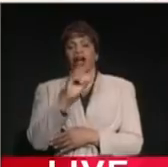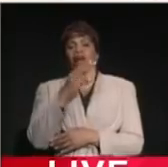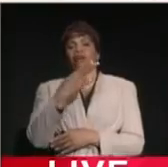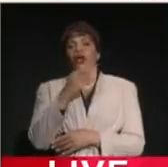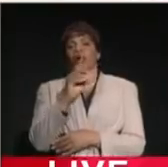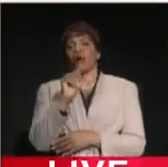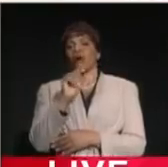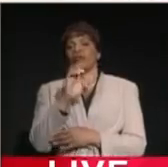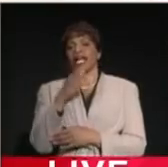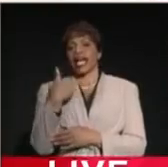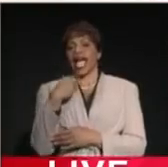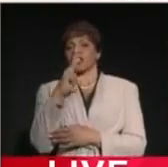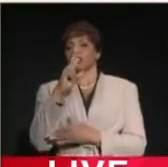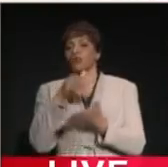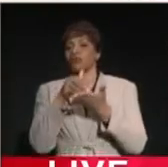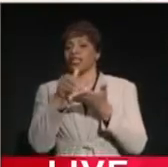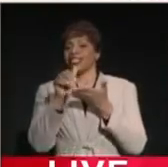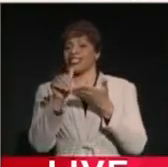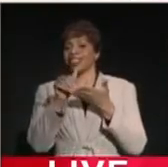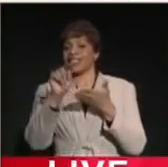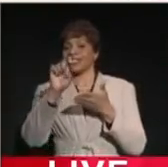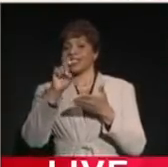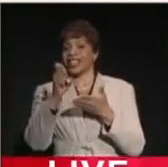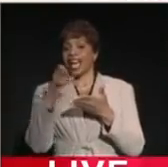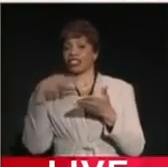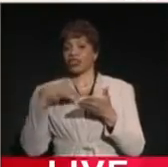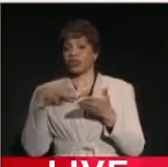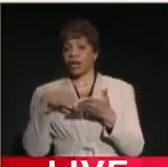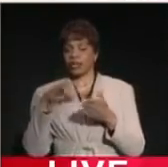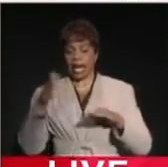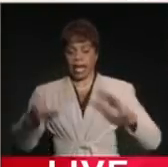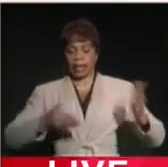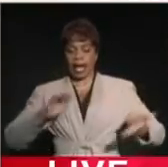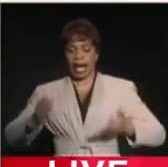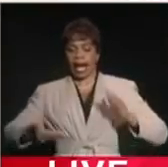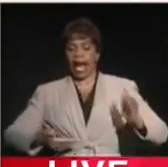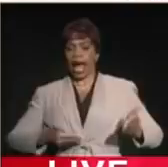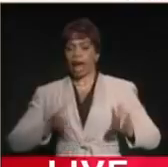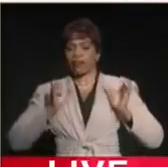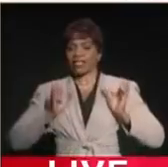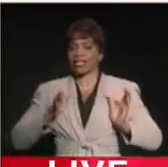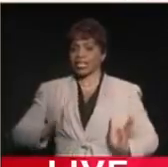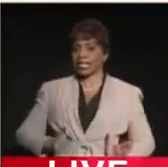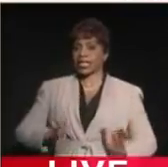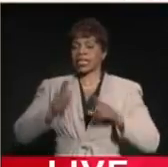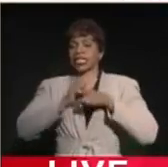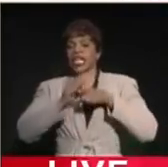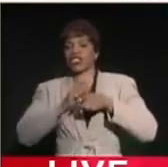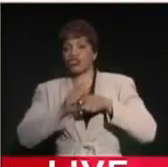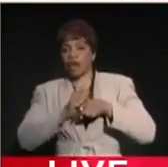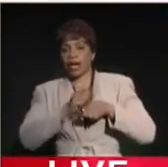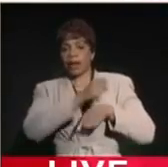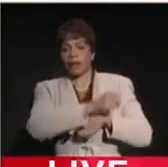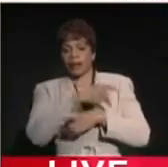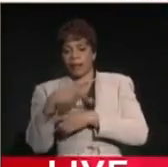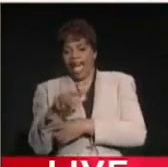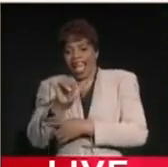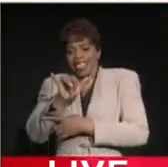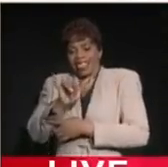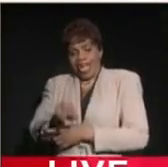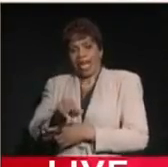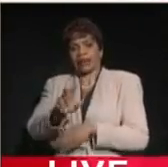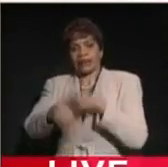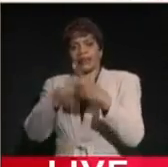worth of tax credits, and they are actually hiring Camden citizens and training them in Ohio and bringing them back. Those are the kinds of things we have